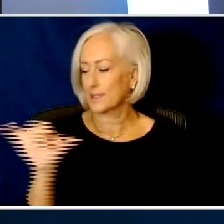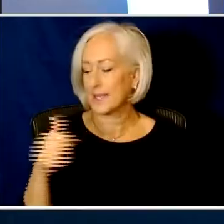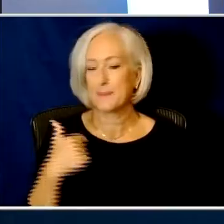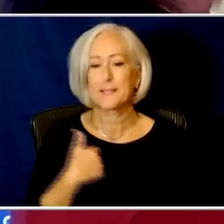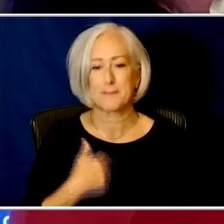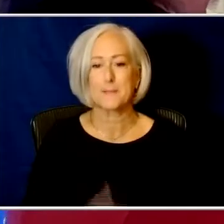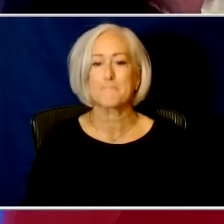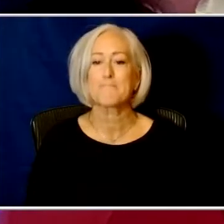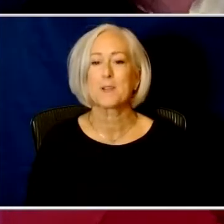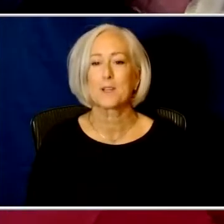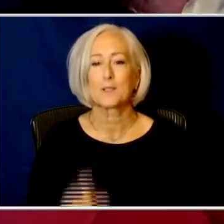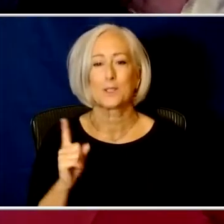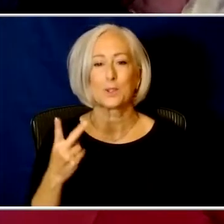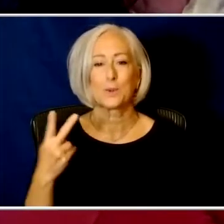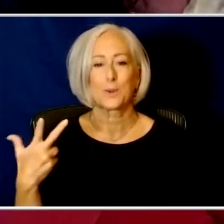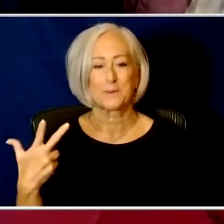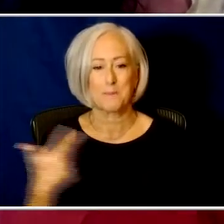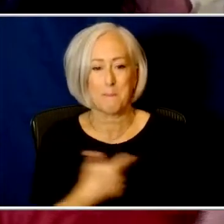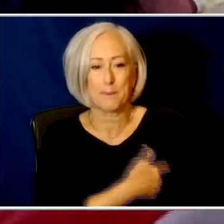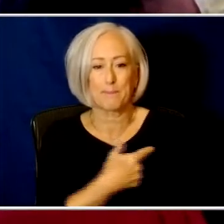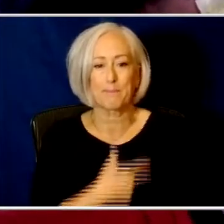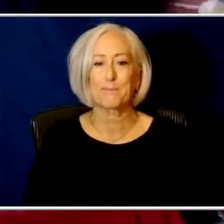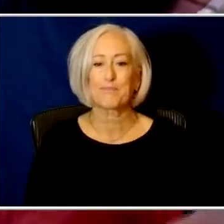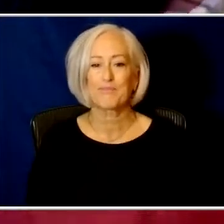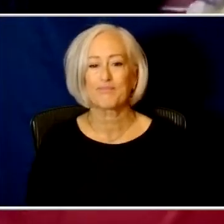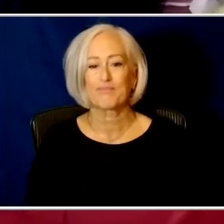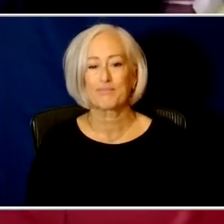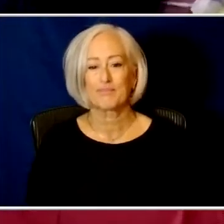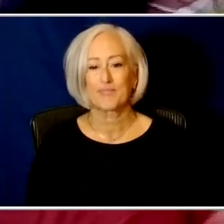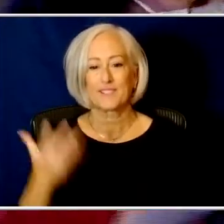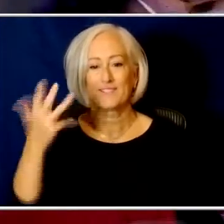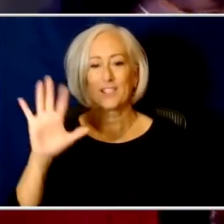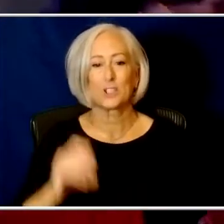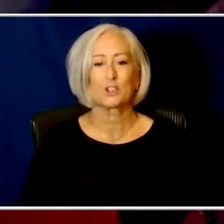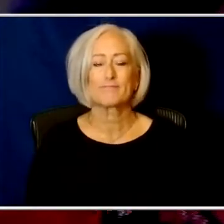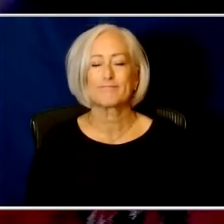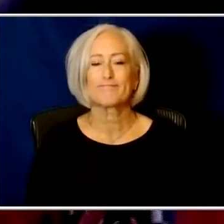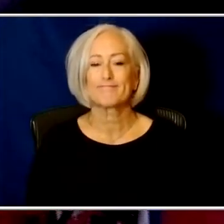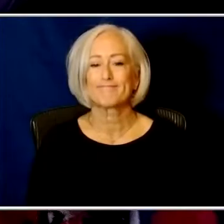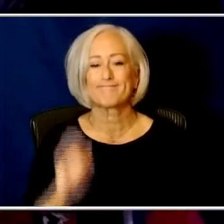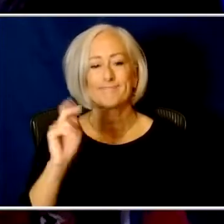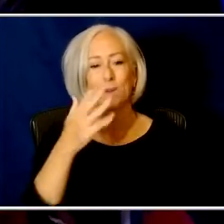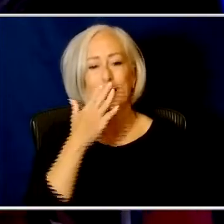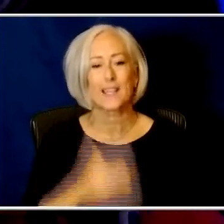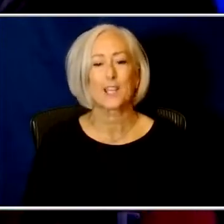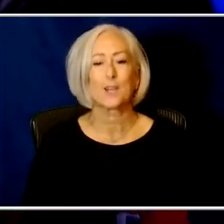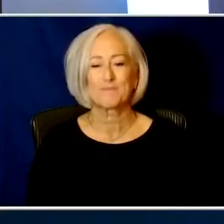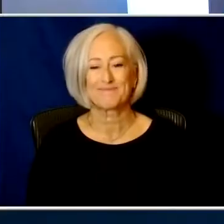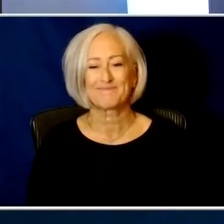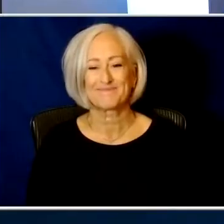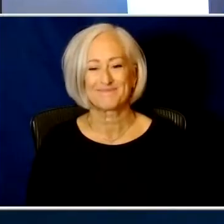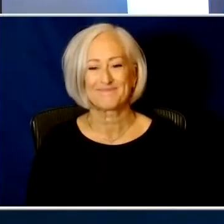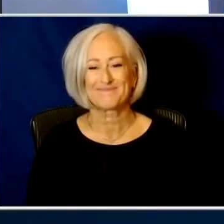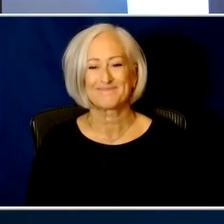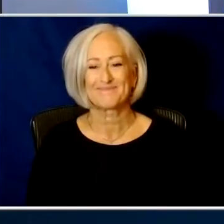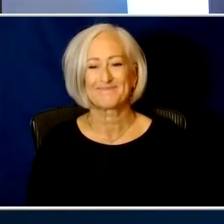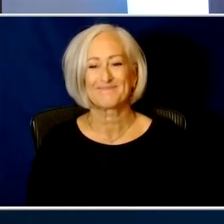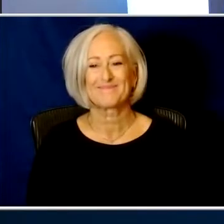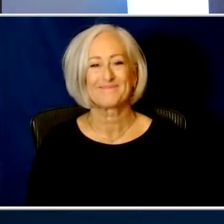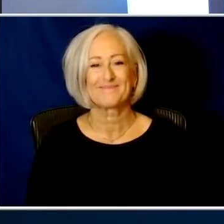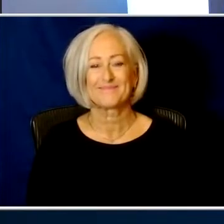And now it's Hawkeye's turn. Yeah. Hawk, how's it going over there? It's good. And I was just informed, too, that this will be Pfizer.